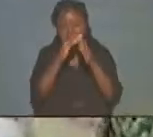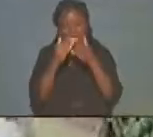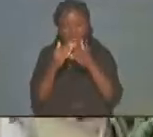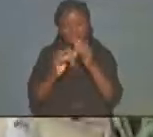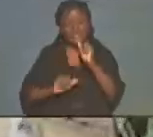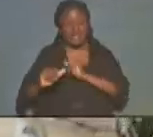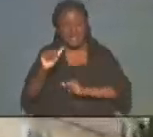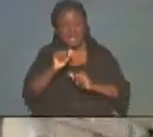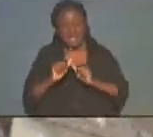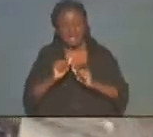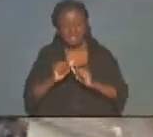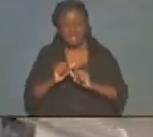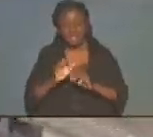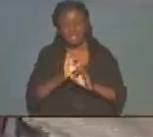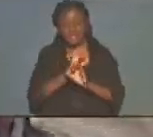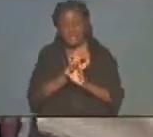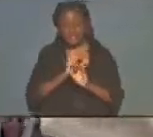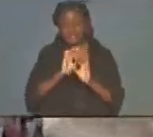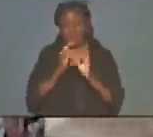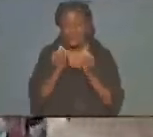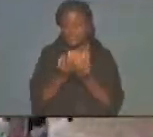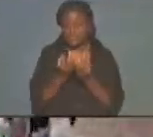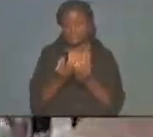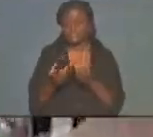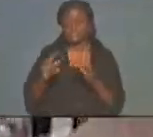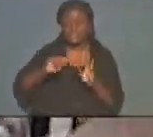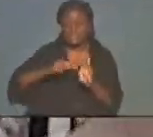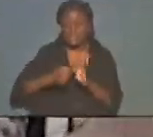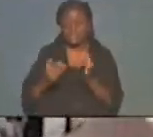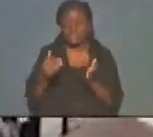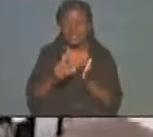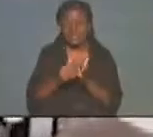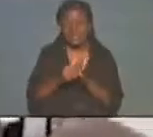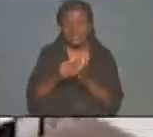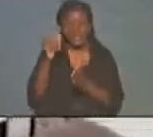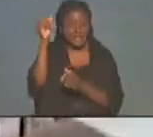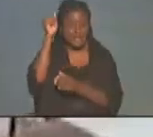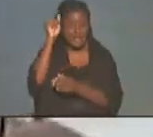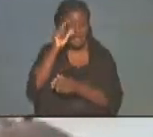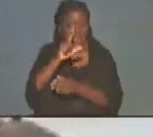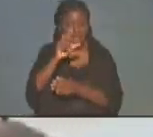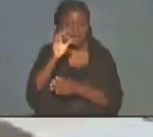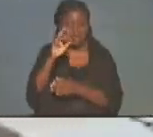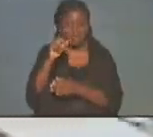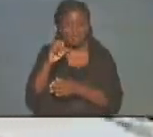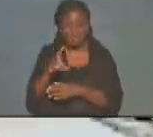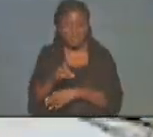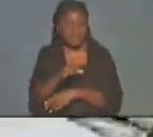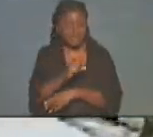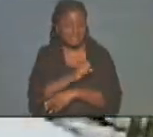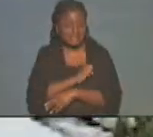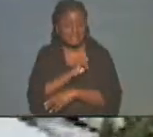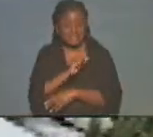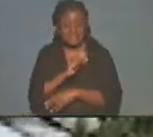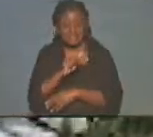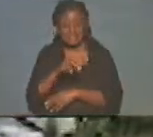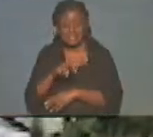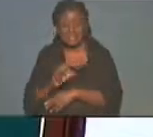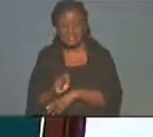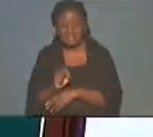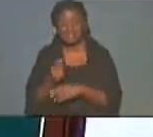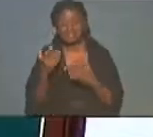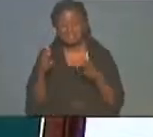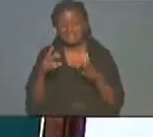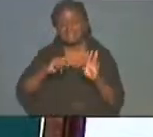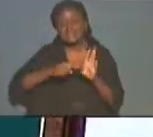Public Works Minister, the Honorable Alfred Sears, have started its work as surveillance and surveys already being done.